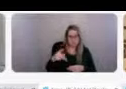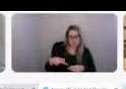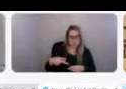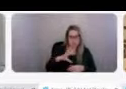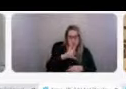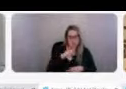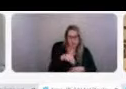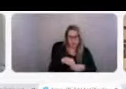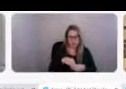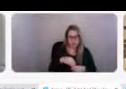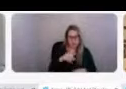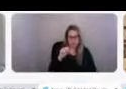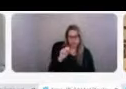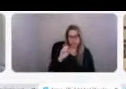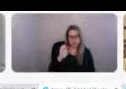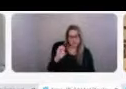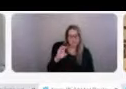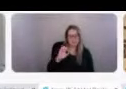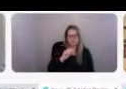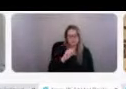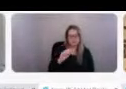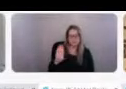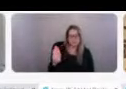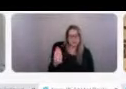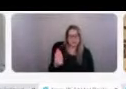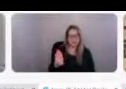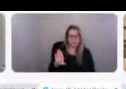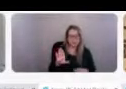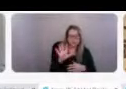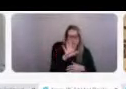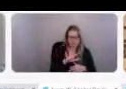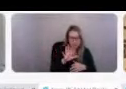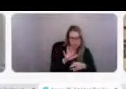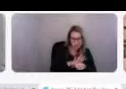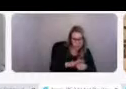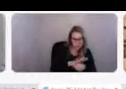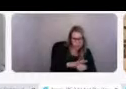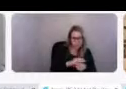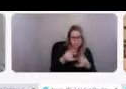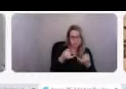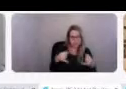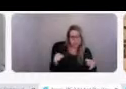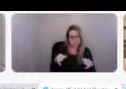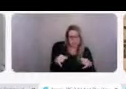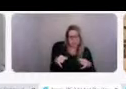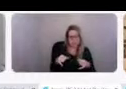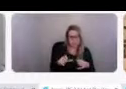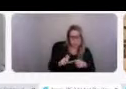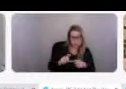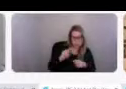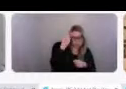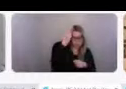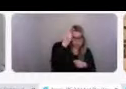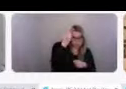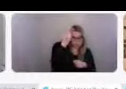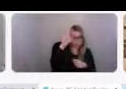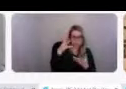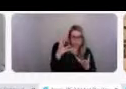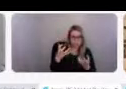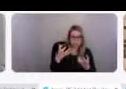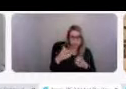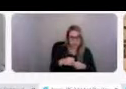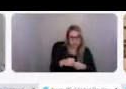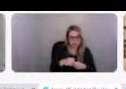saddleback area into the district the area is located within the boundaries of the community along the northern border ironically the